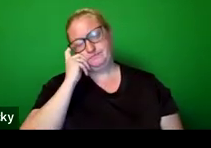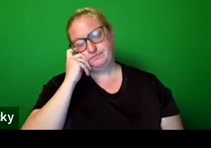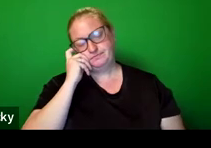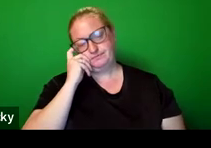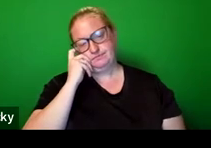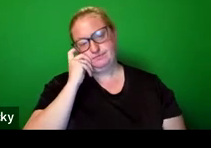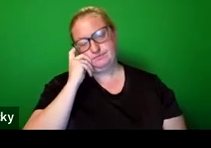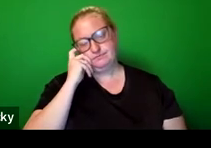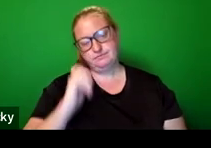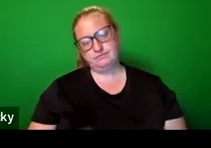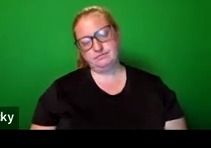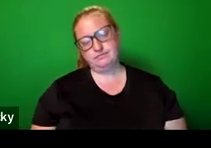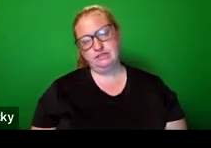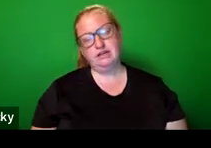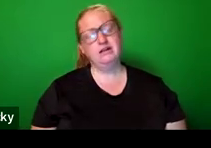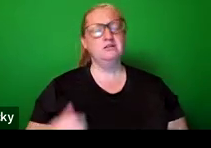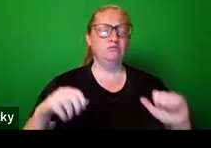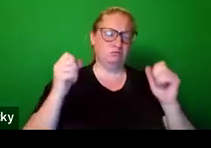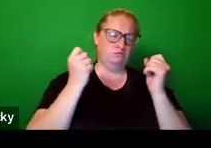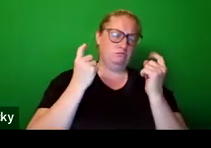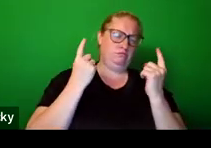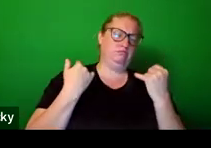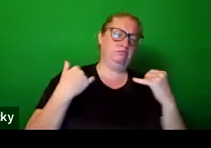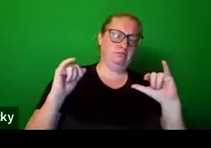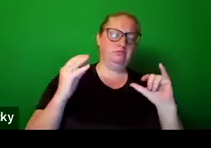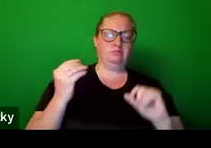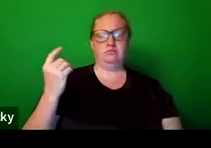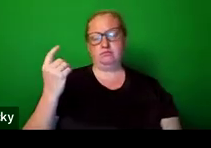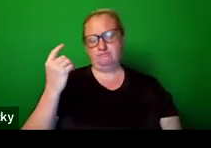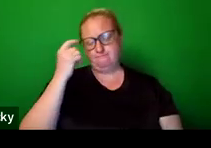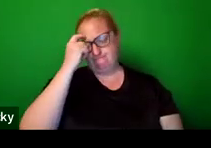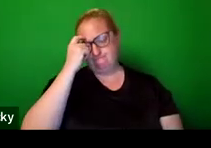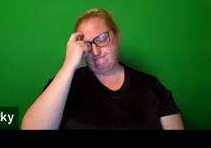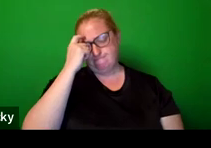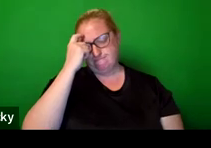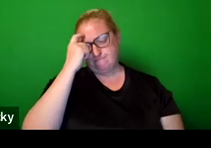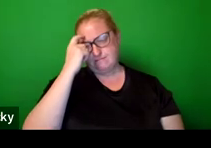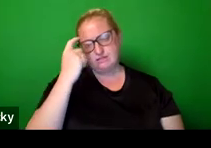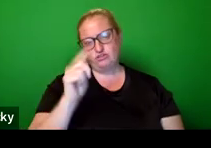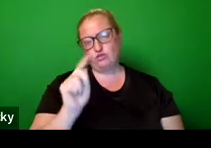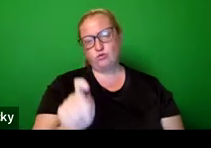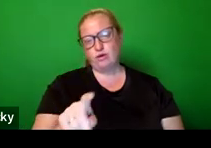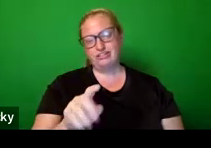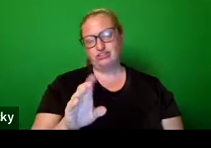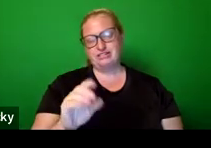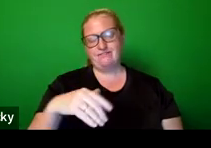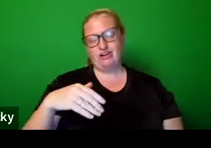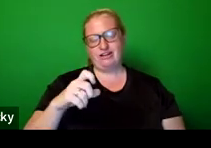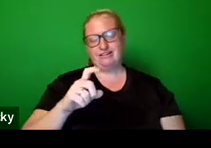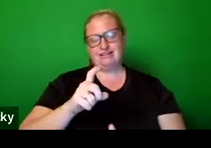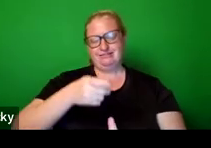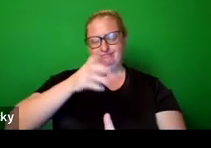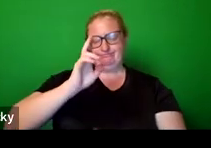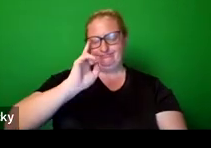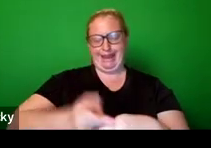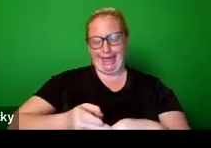So that's what I'm trying to wrap my brain around. And there's a question there that I'm talking around and haven't quite named. I don't know, colleagues, if